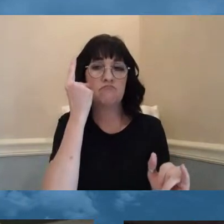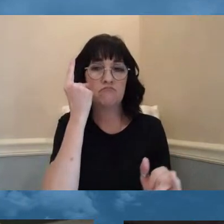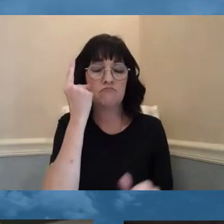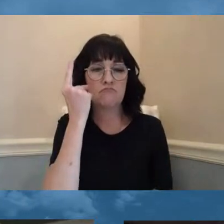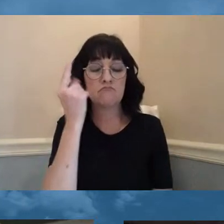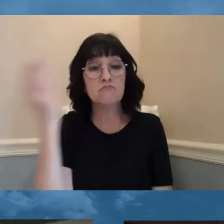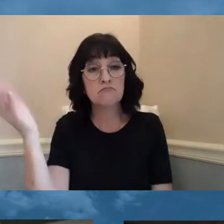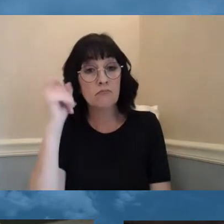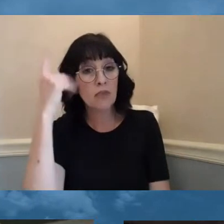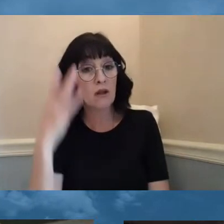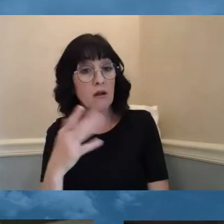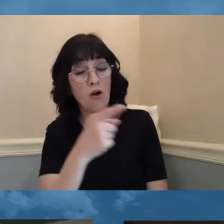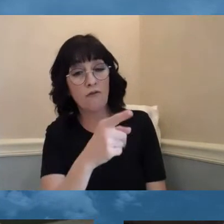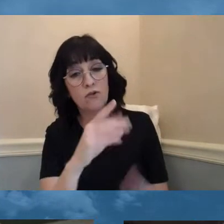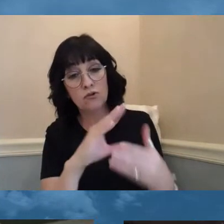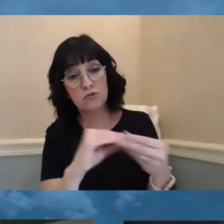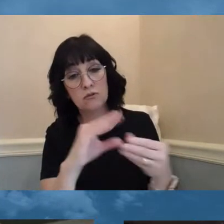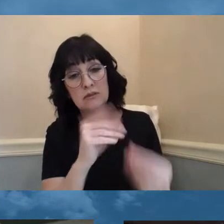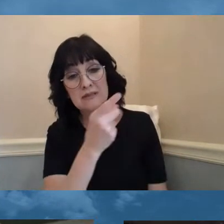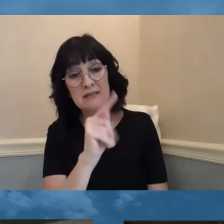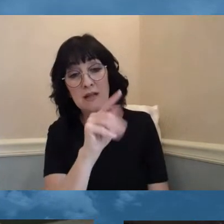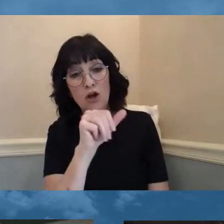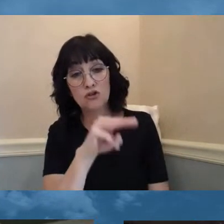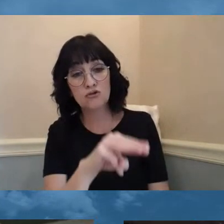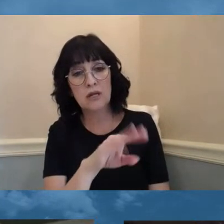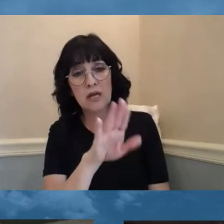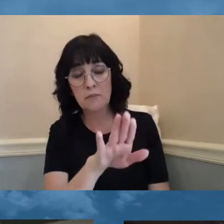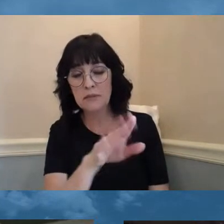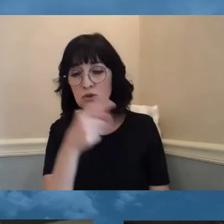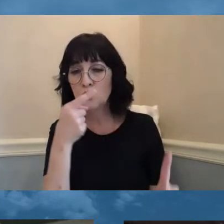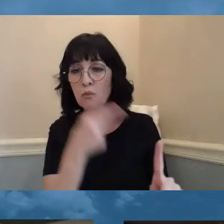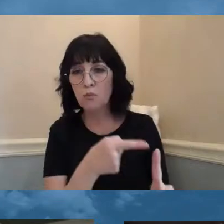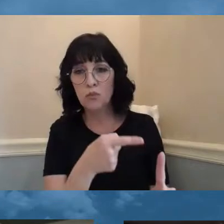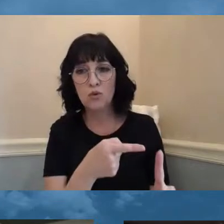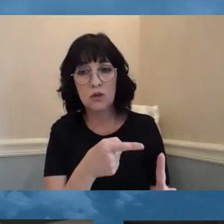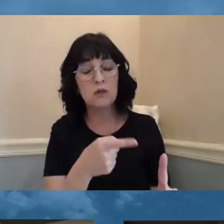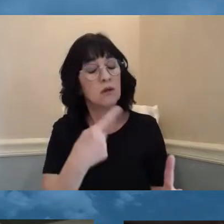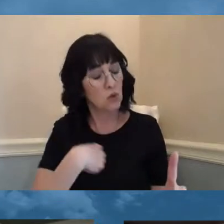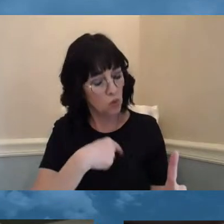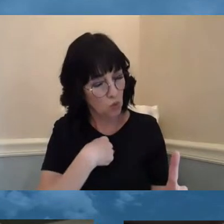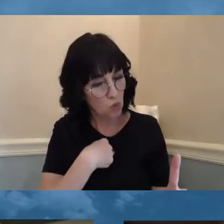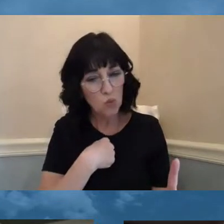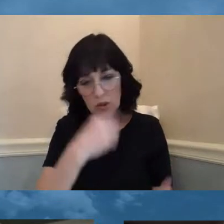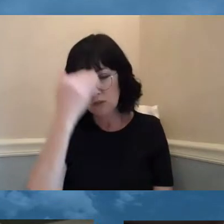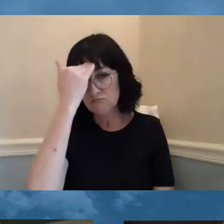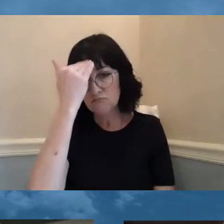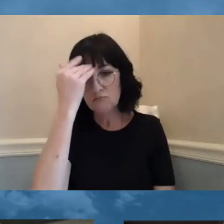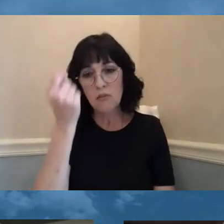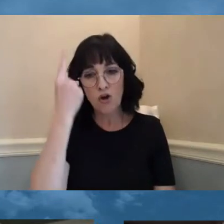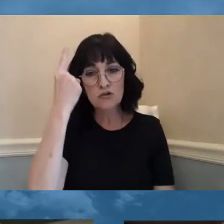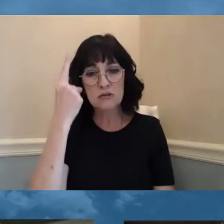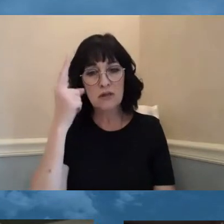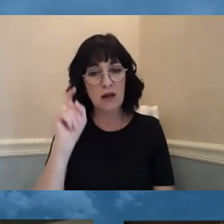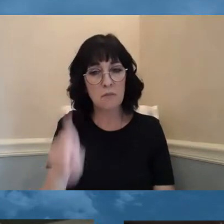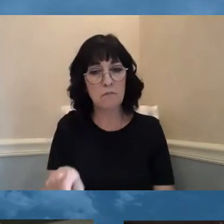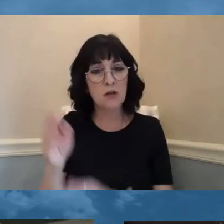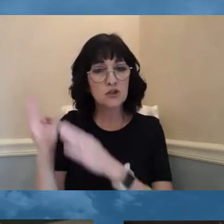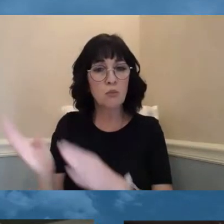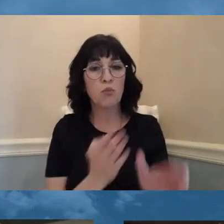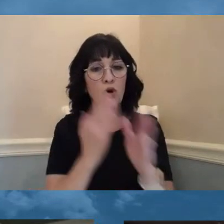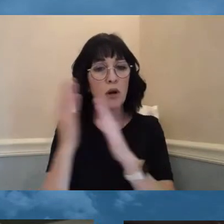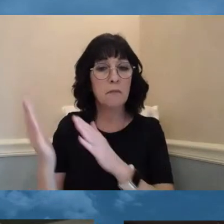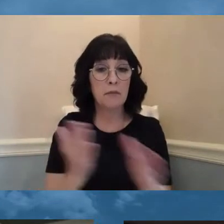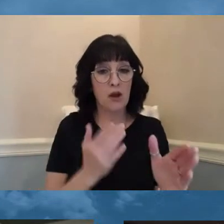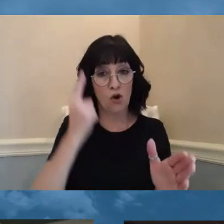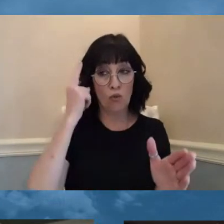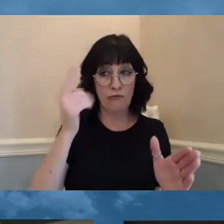Tam's point, we will prepare for an ongoing apparatus to provide that if